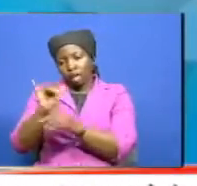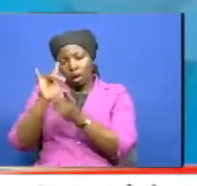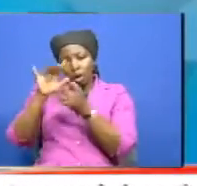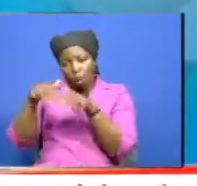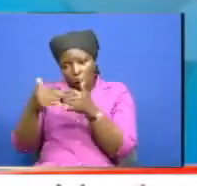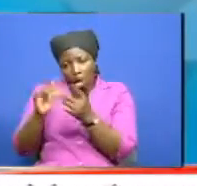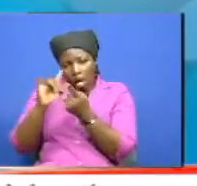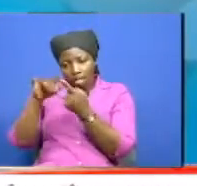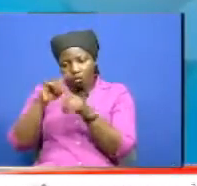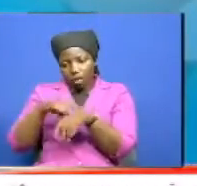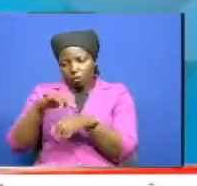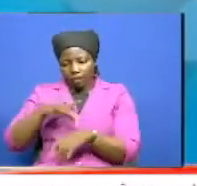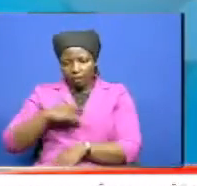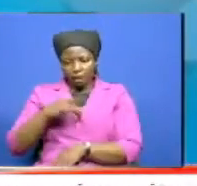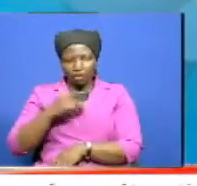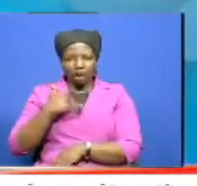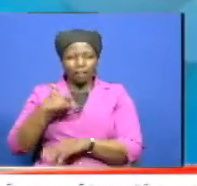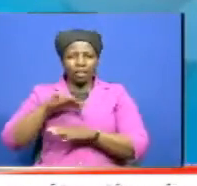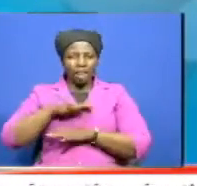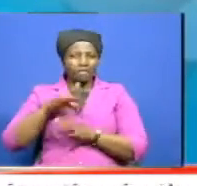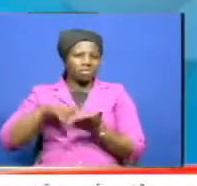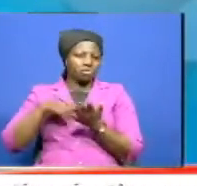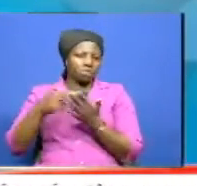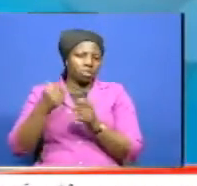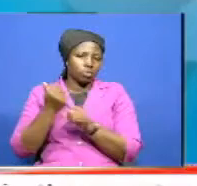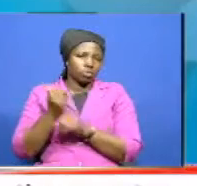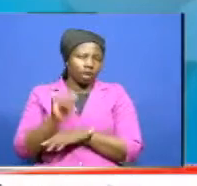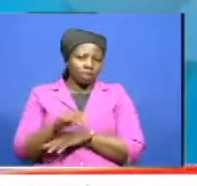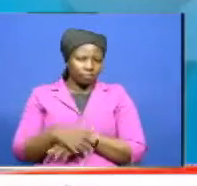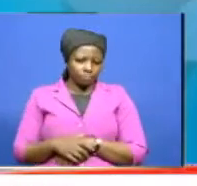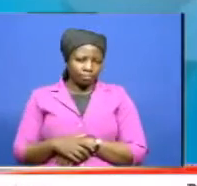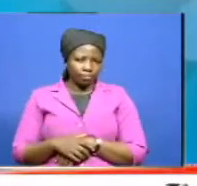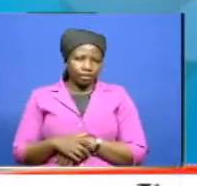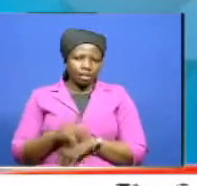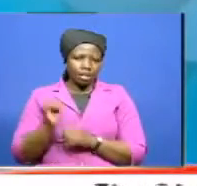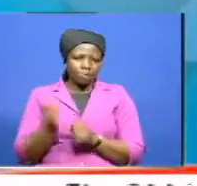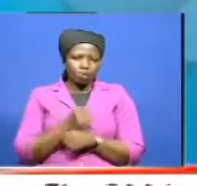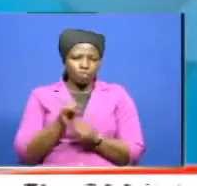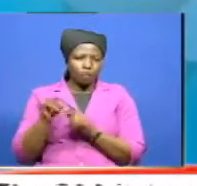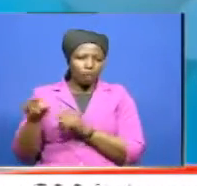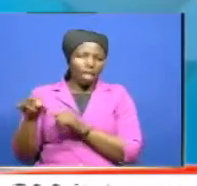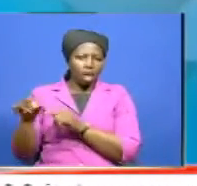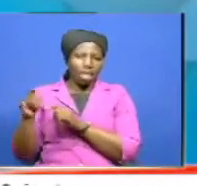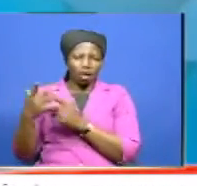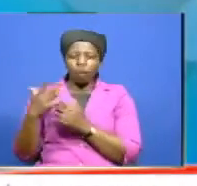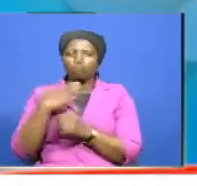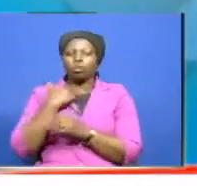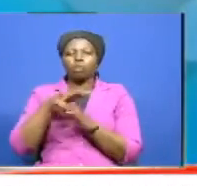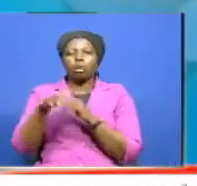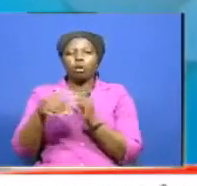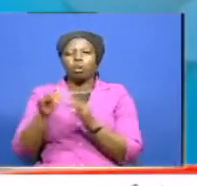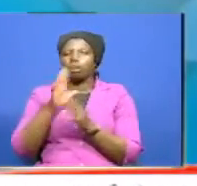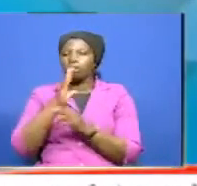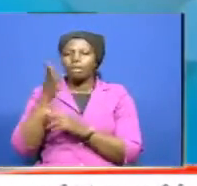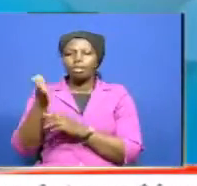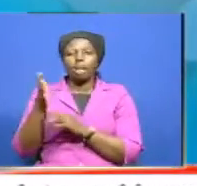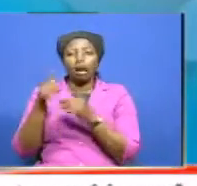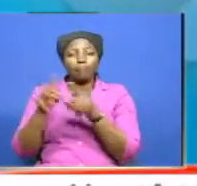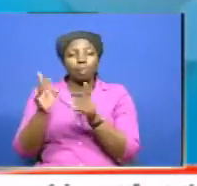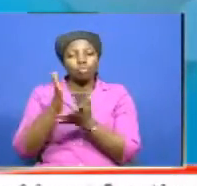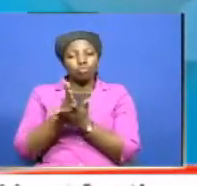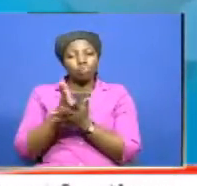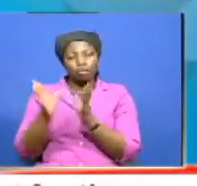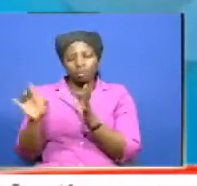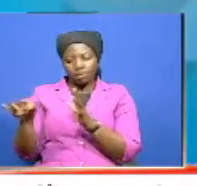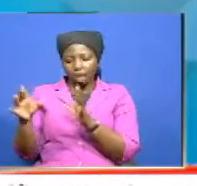resources to do that. So you cannot, you know, blame them. We'd like all of them to be there, but it's a club